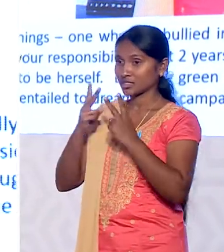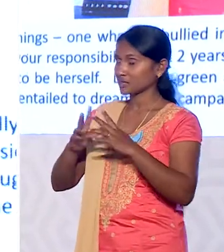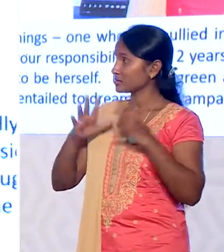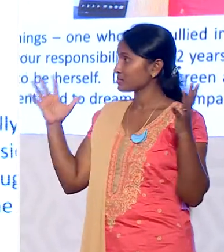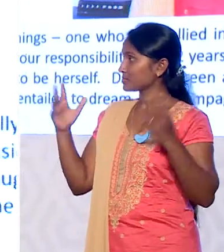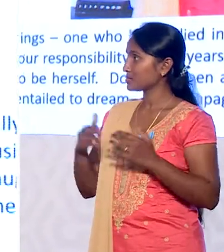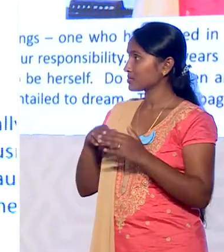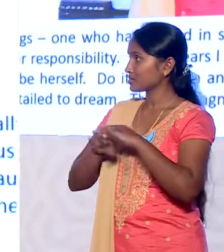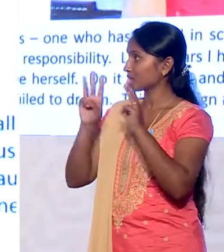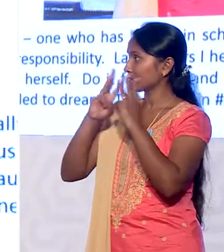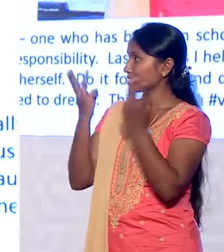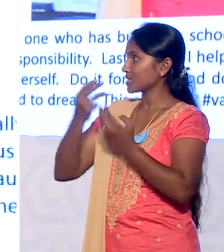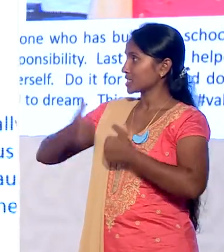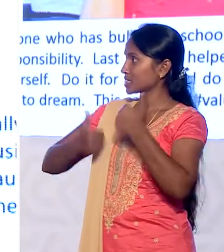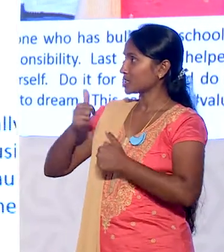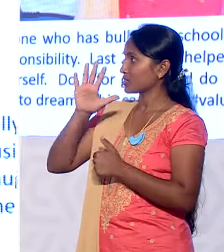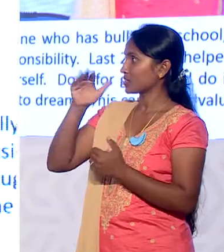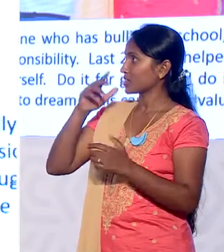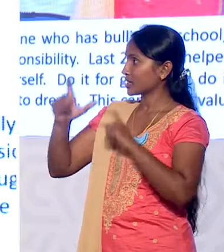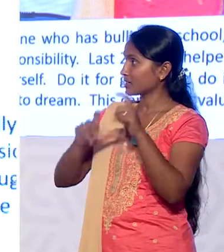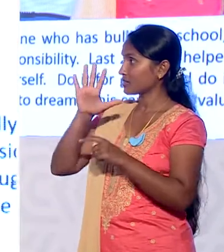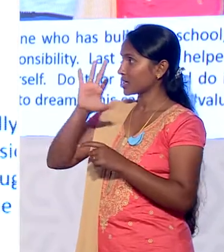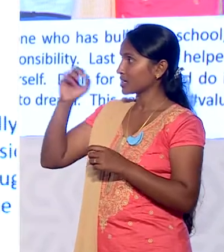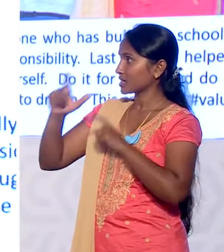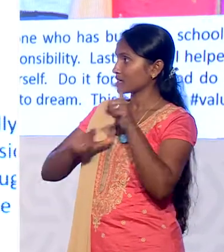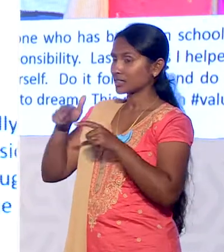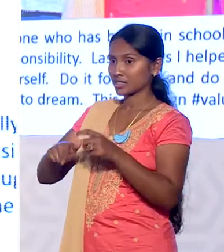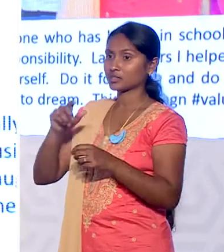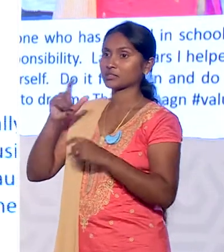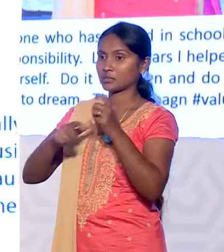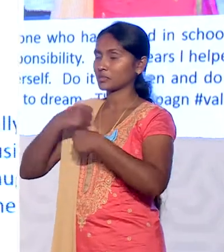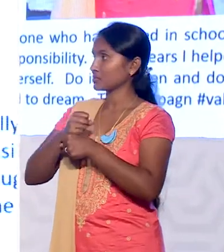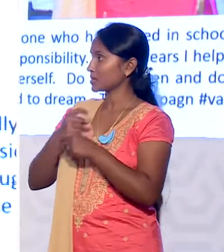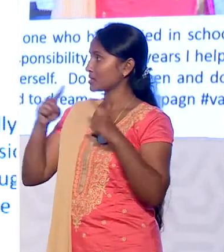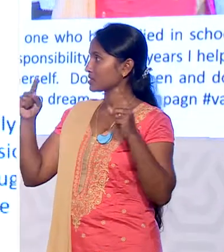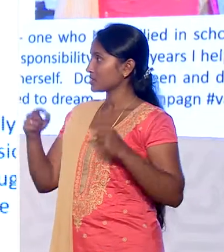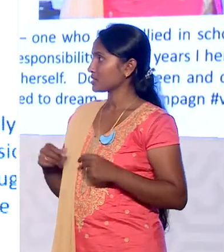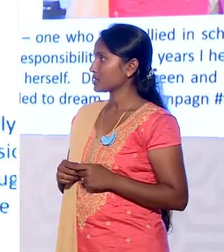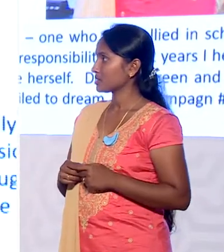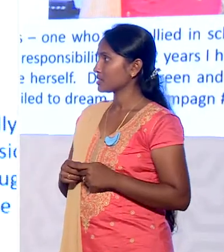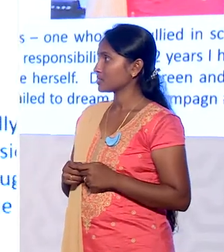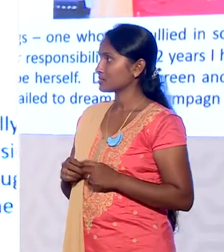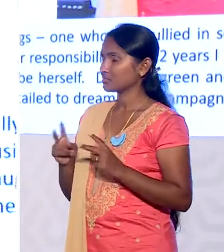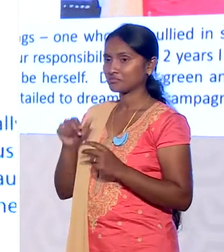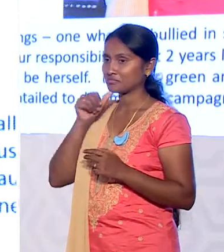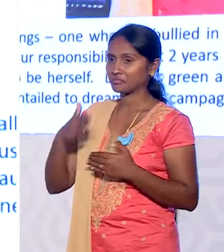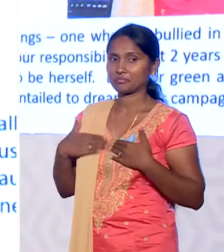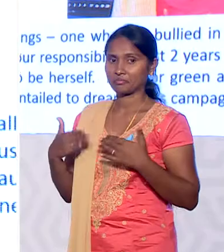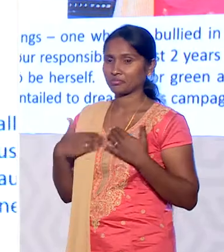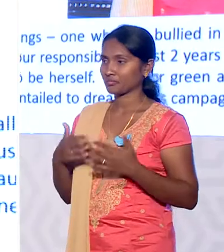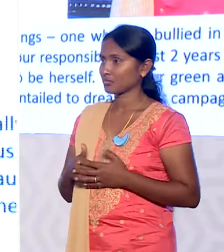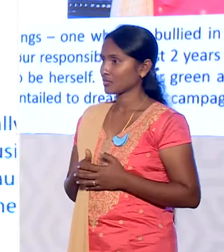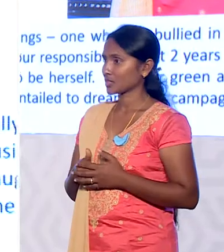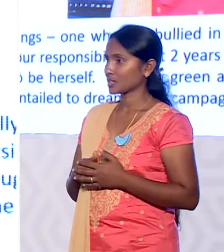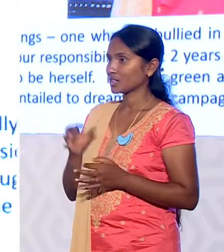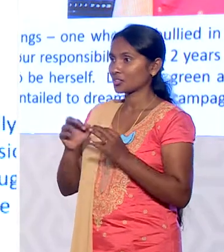business leaders in the world challenging 500 companies to make this happen. And you'd think that's what was going to make me happy, but